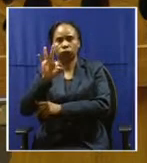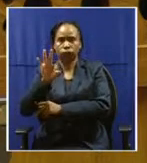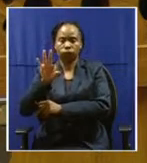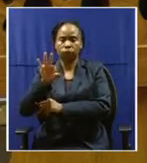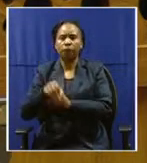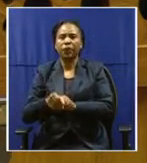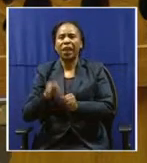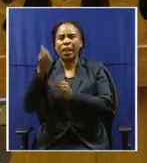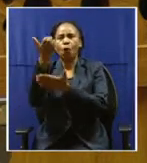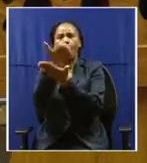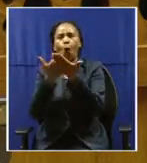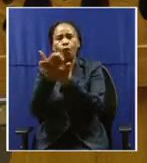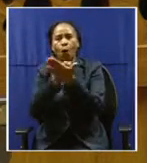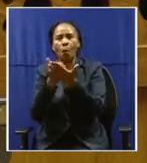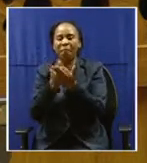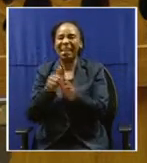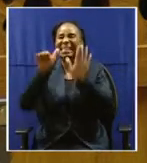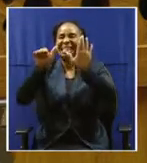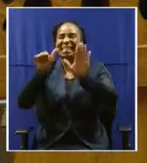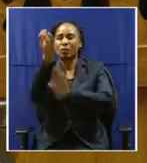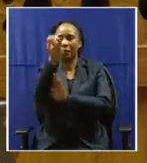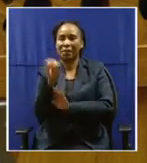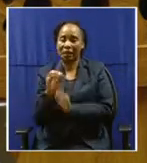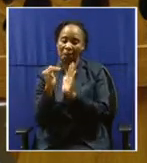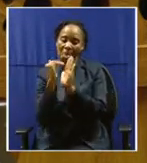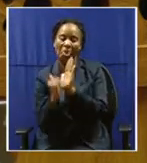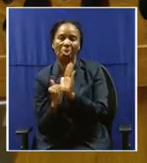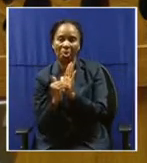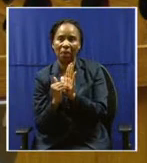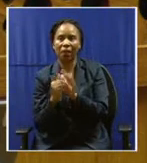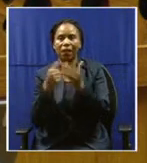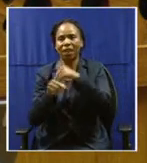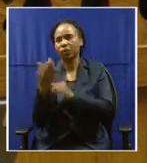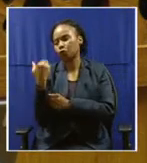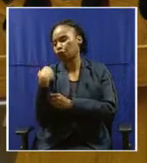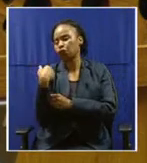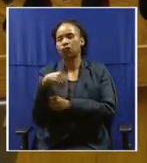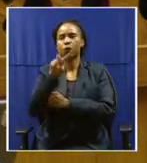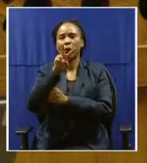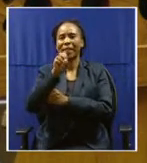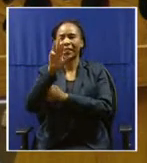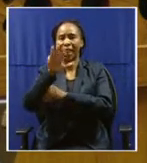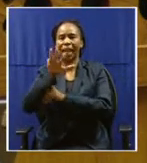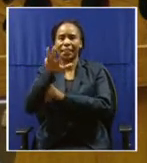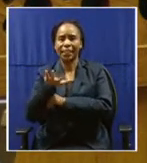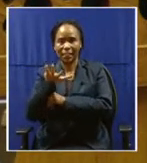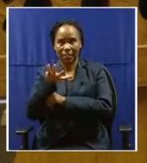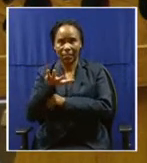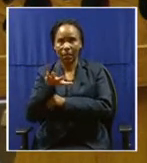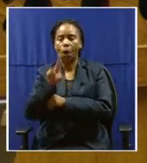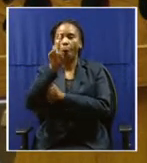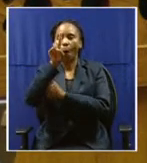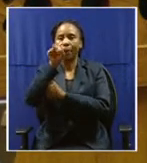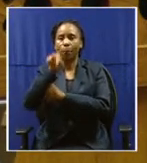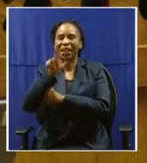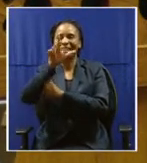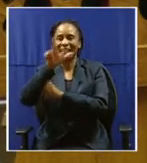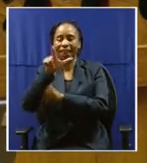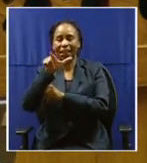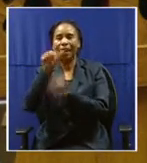6% smaller than it was in the last quarter of 2019. There were 1.7